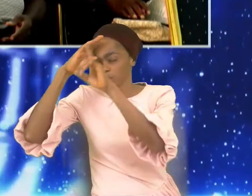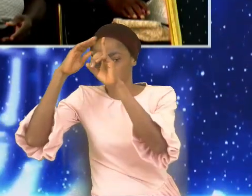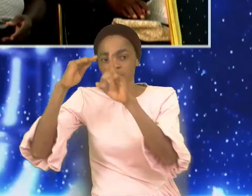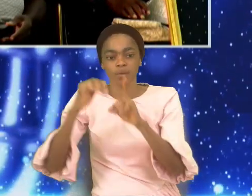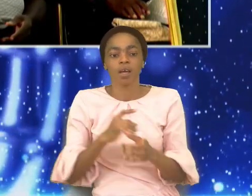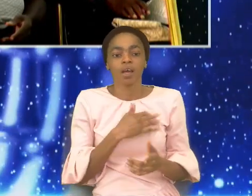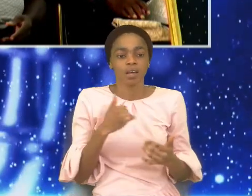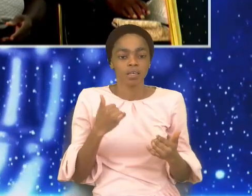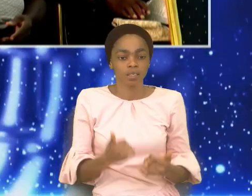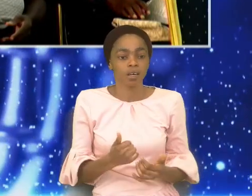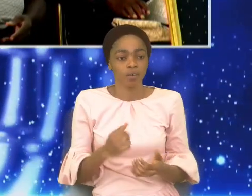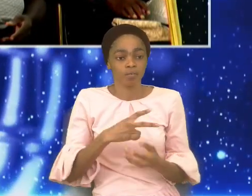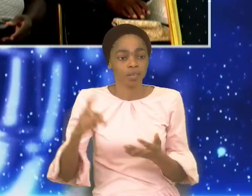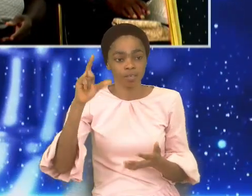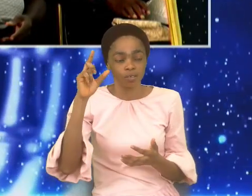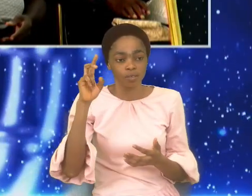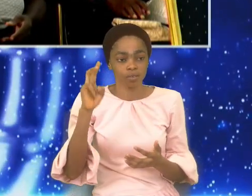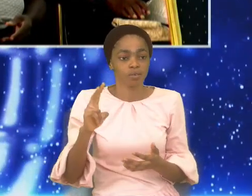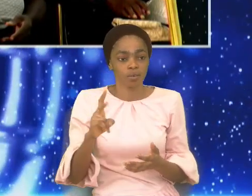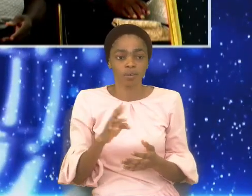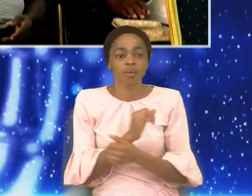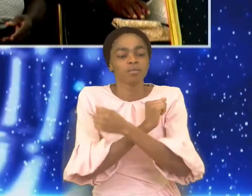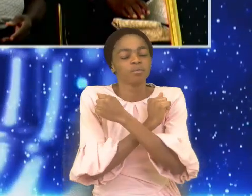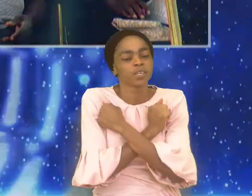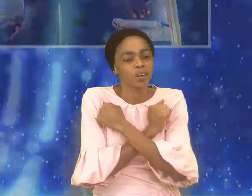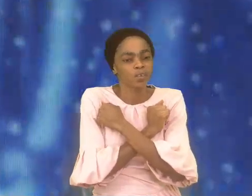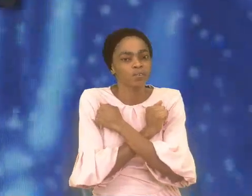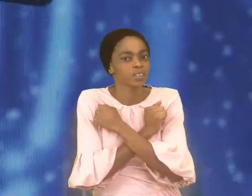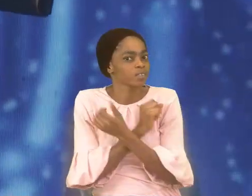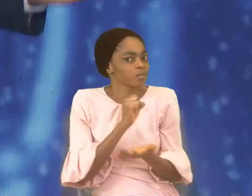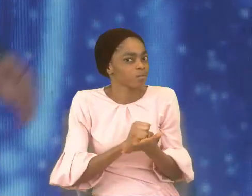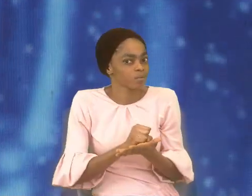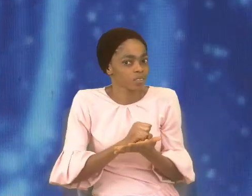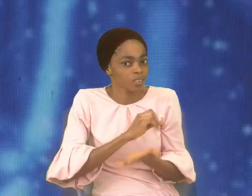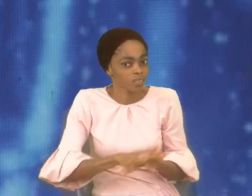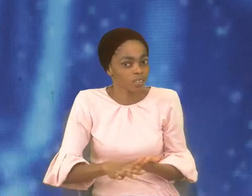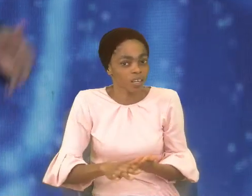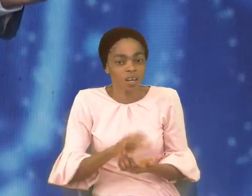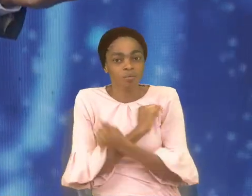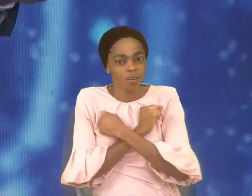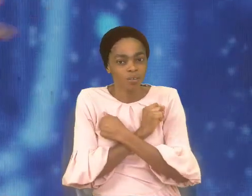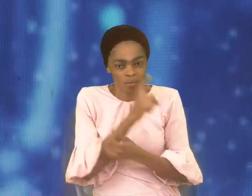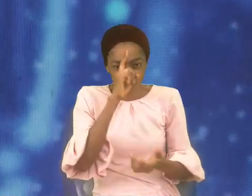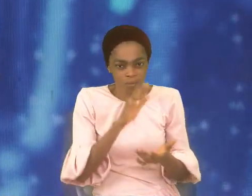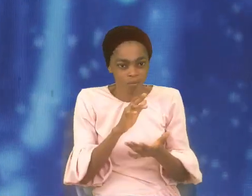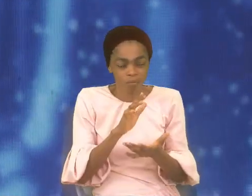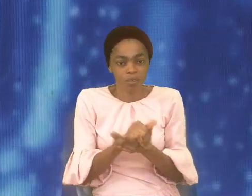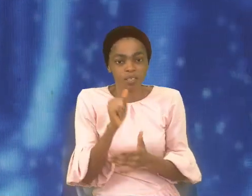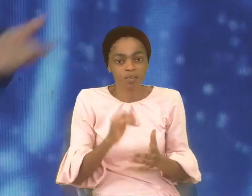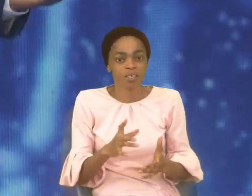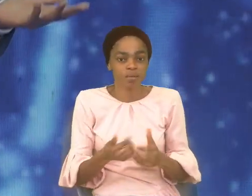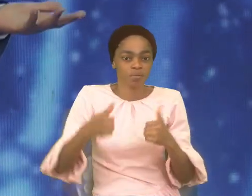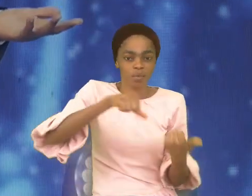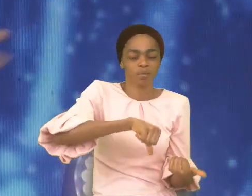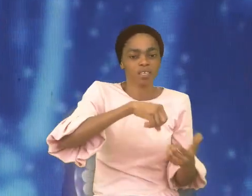sanctified, beloved, baptized and filled with the Holy Ghost, beloved, having peace with God, beloved, having the